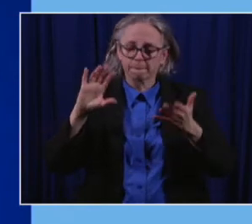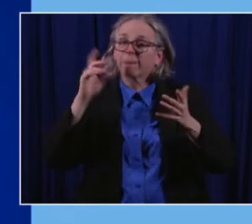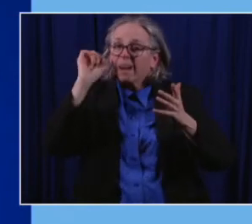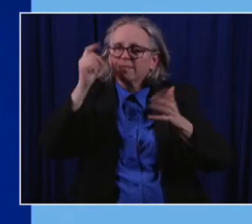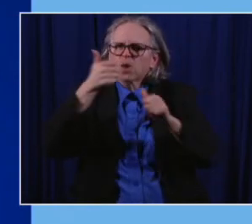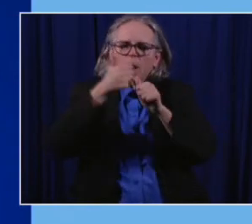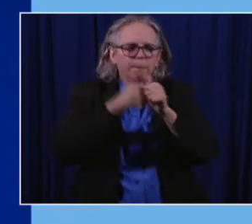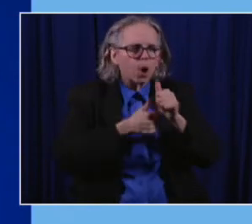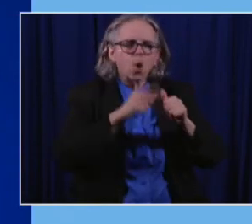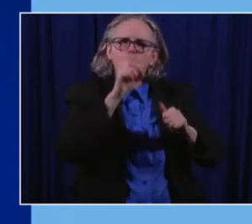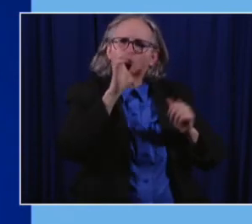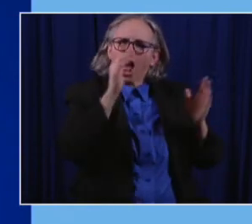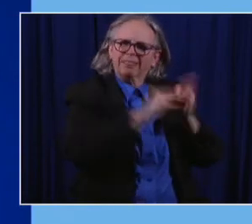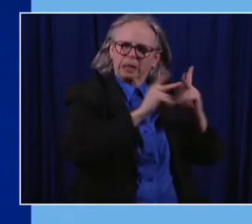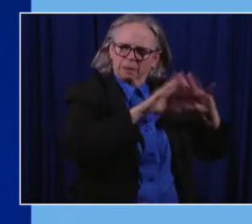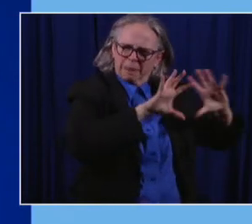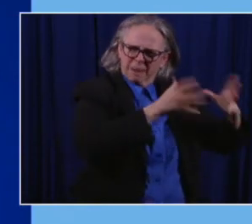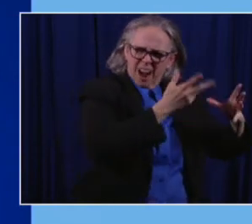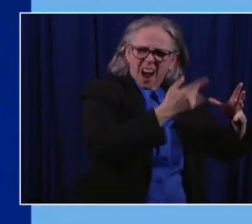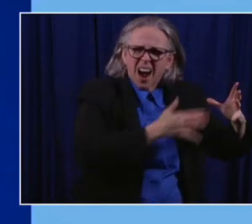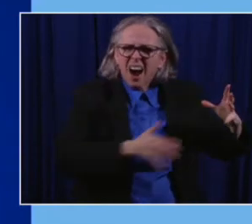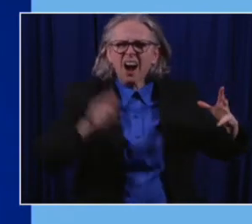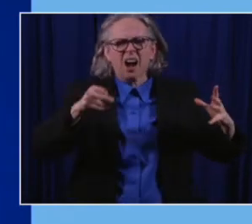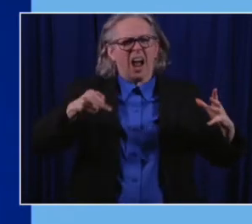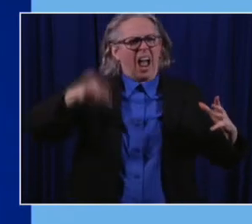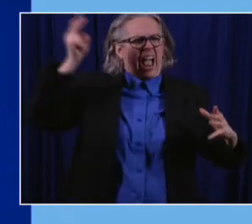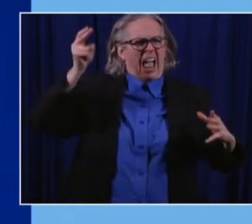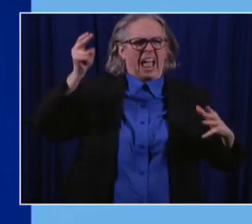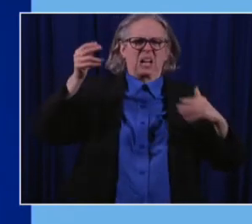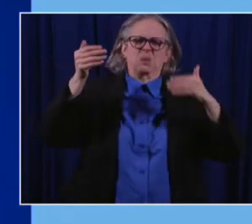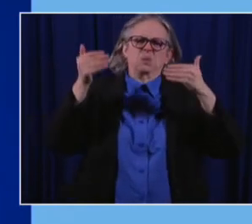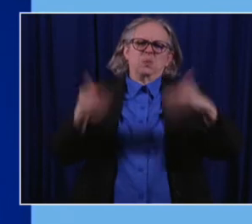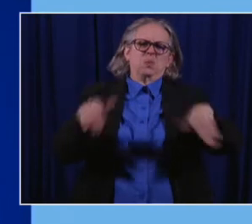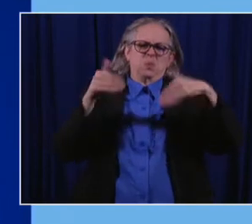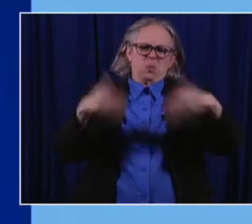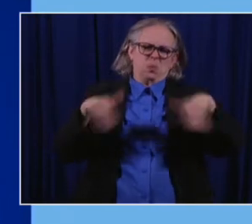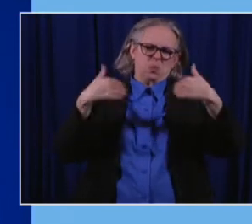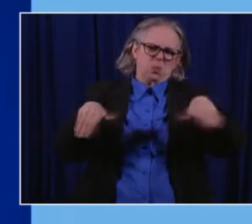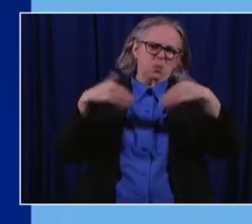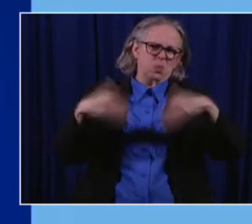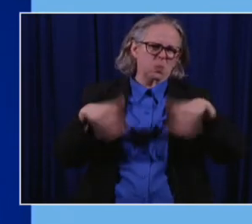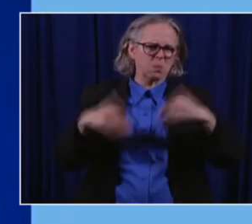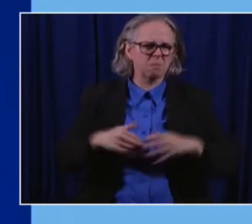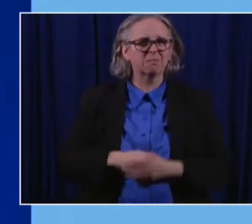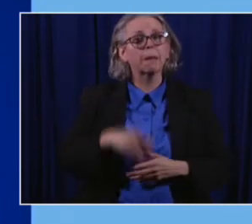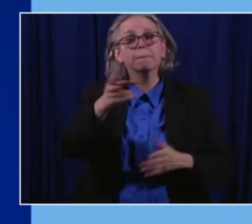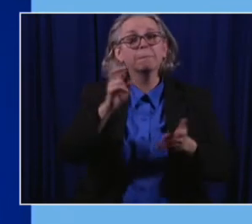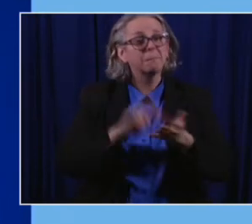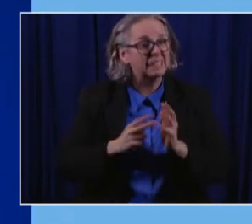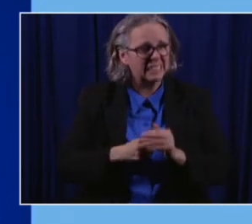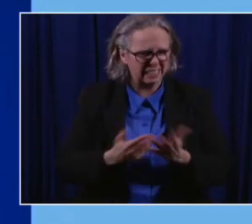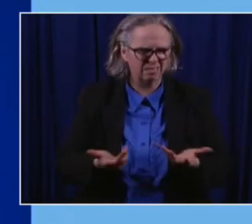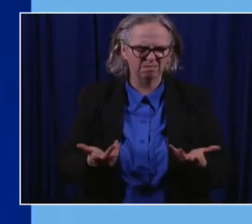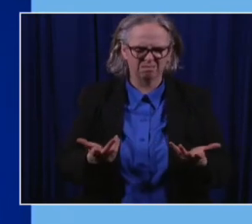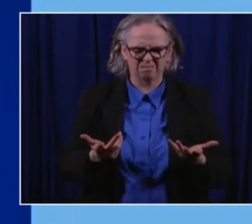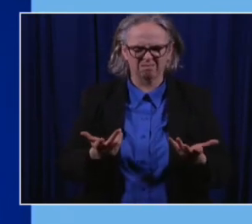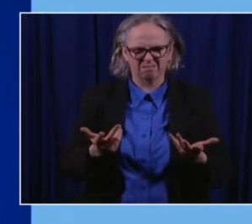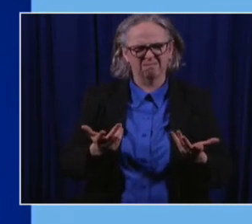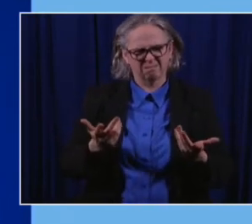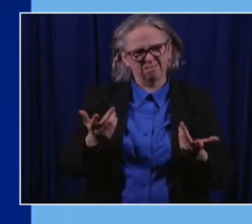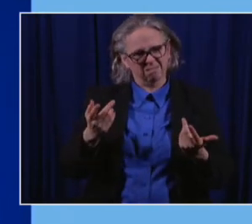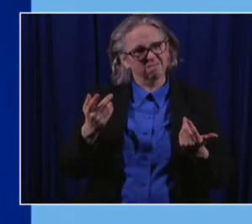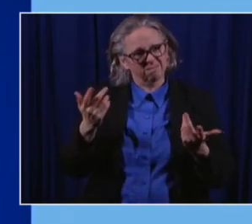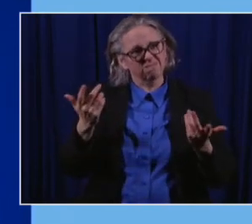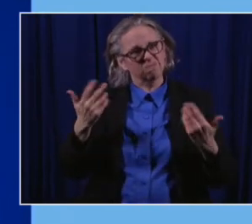that's 11 times the highest, 11 times high incident rate spread. And